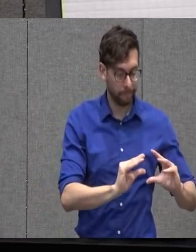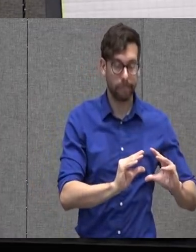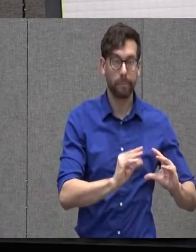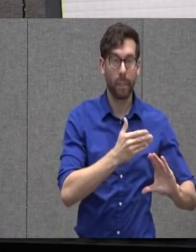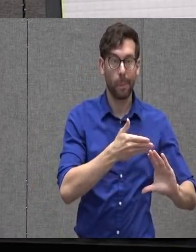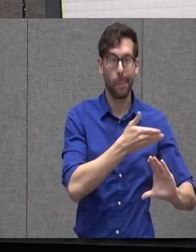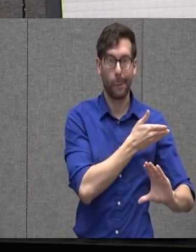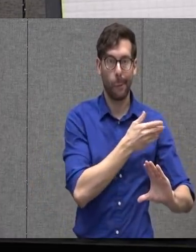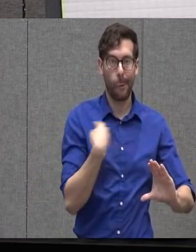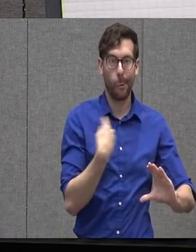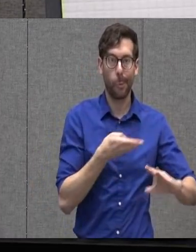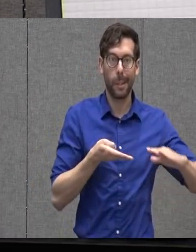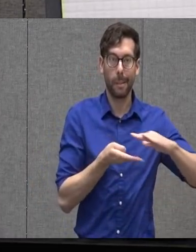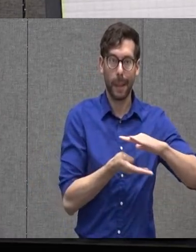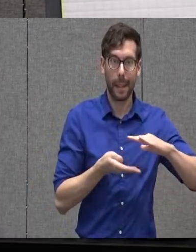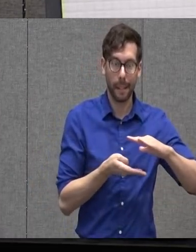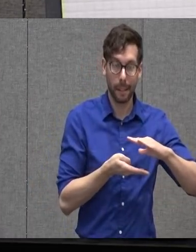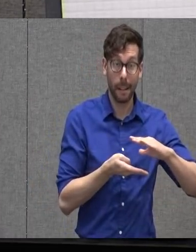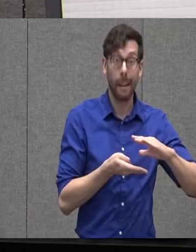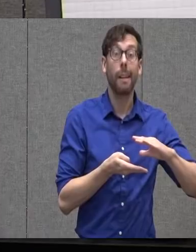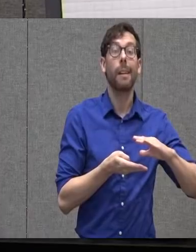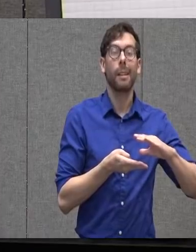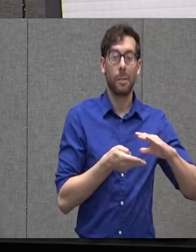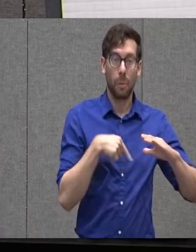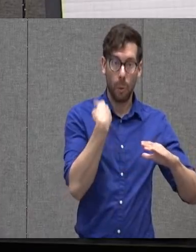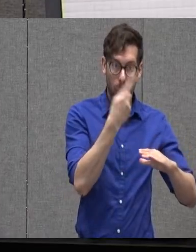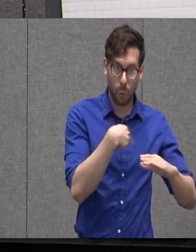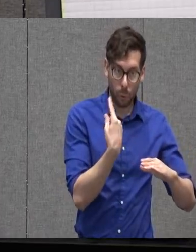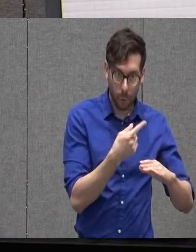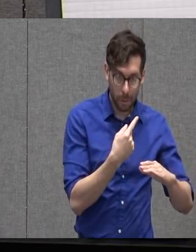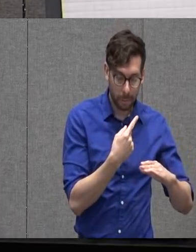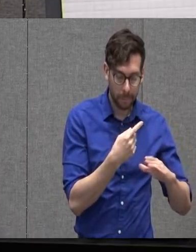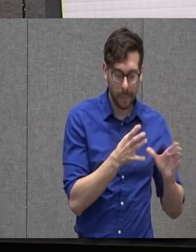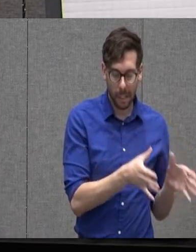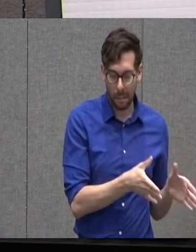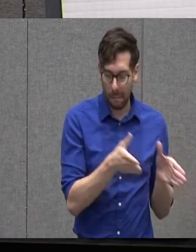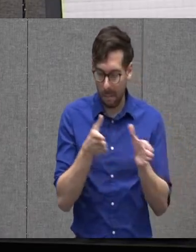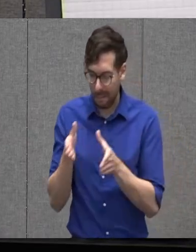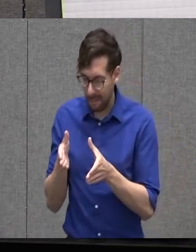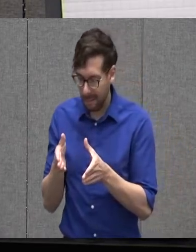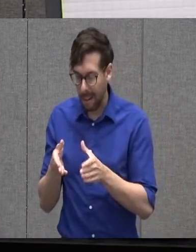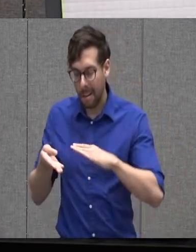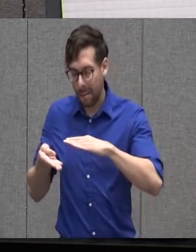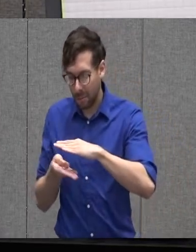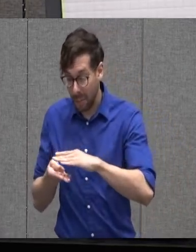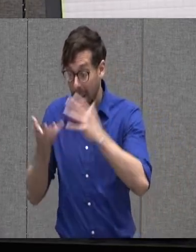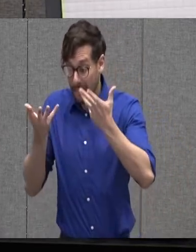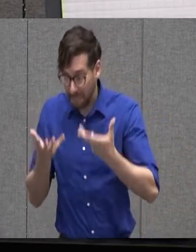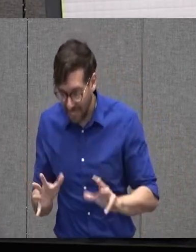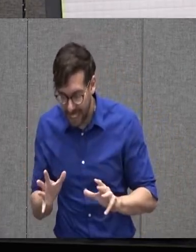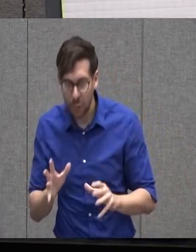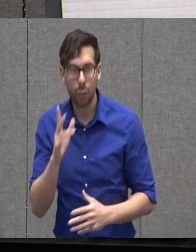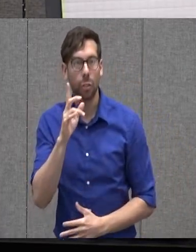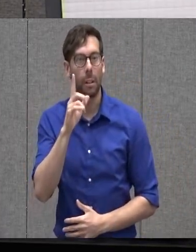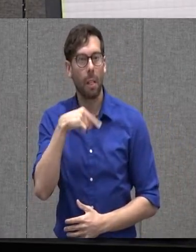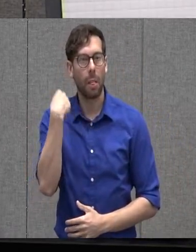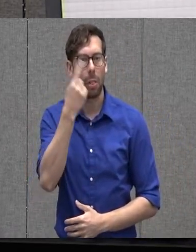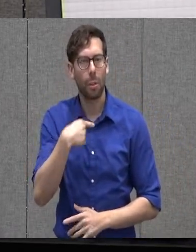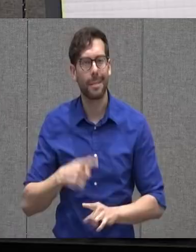then after. When a crayon melts, it looks different from the way it was before.